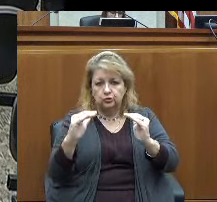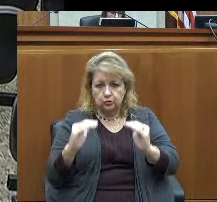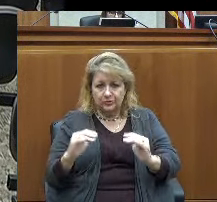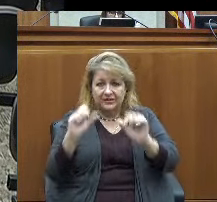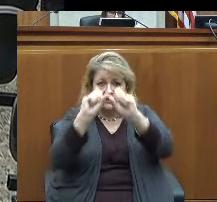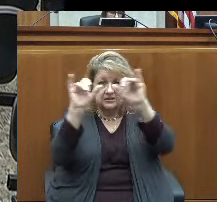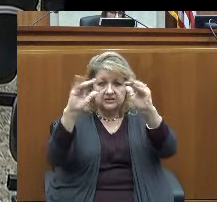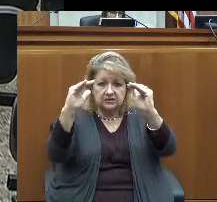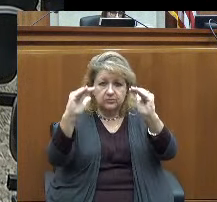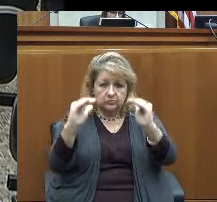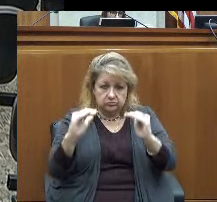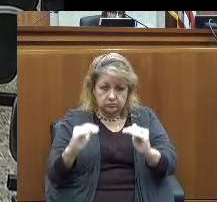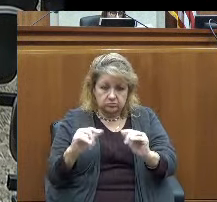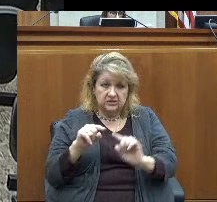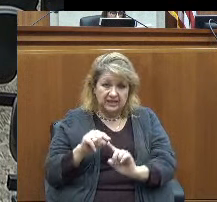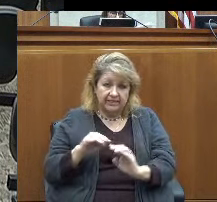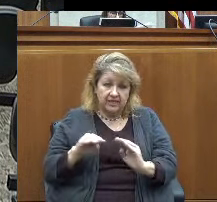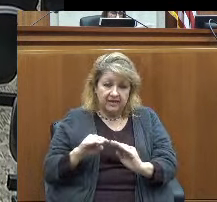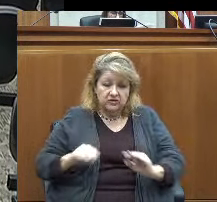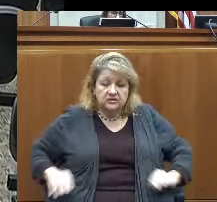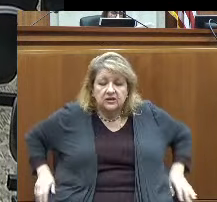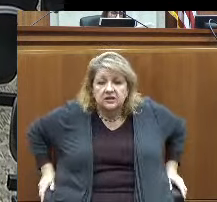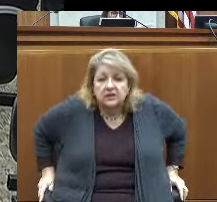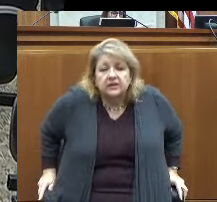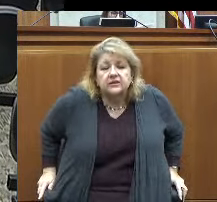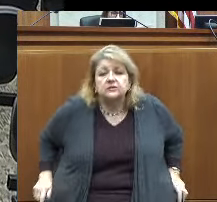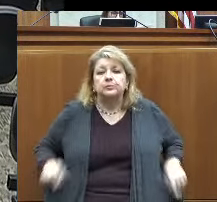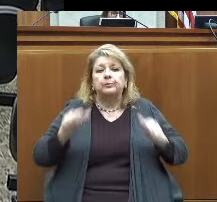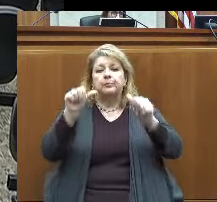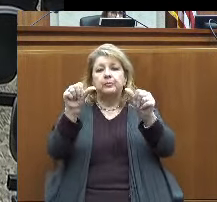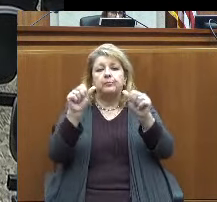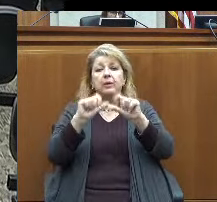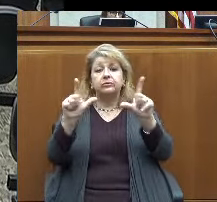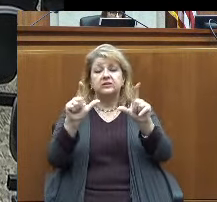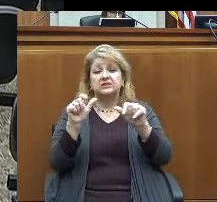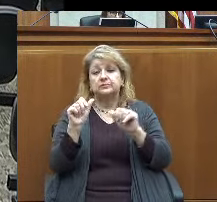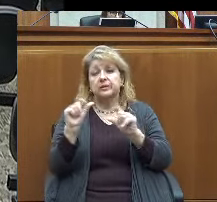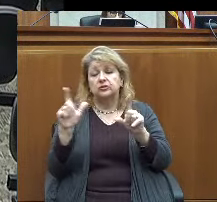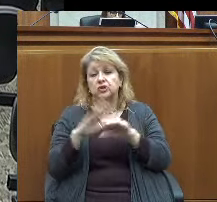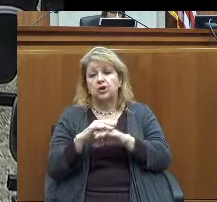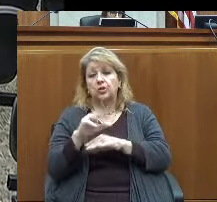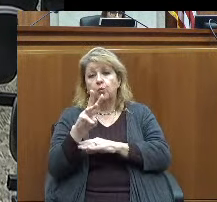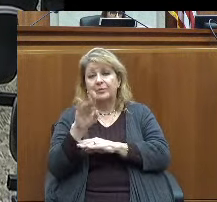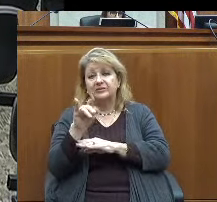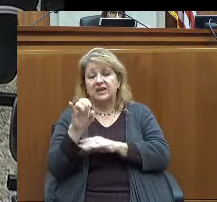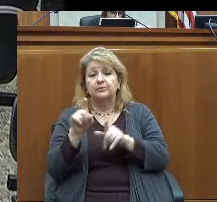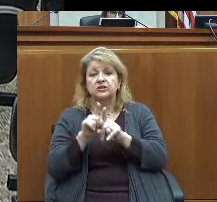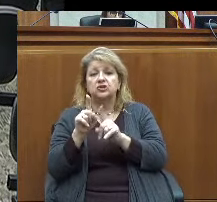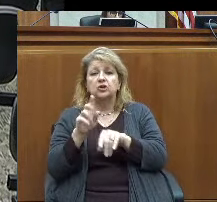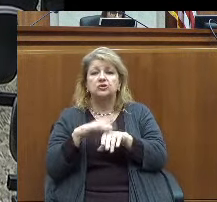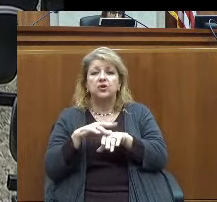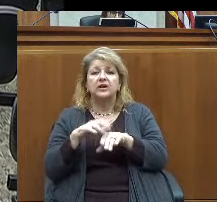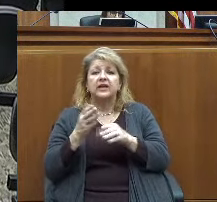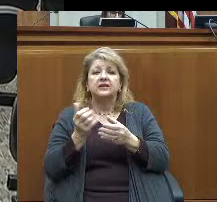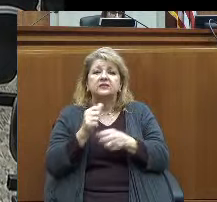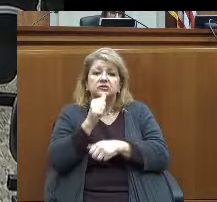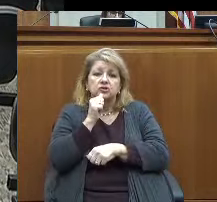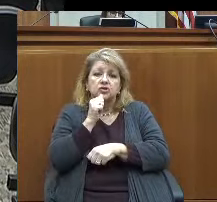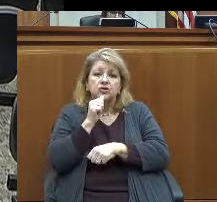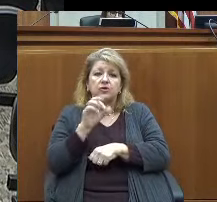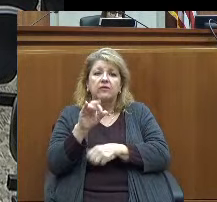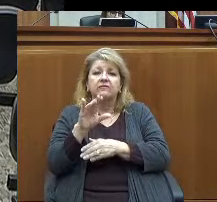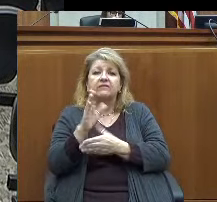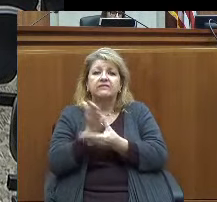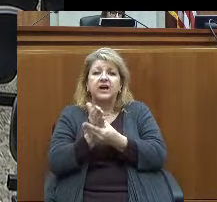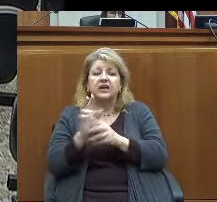are published on our Louisiana Believes website, but school system reports were sent through a secure file transfer portal. We